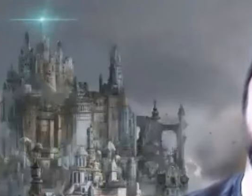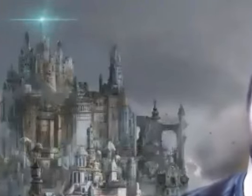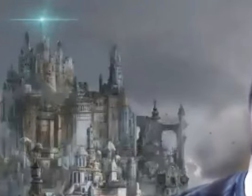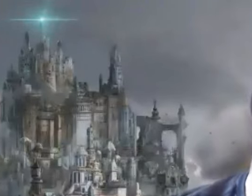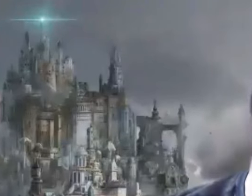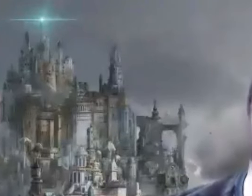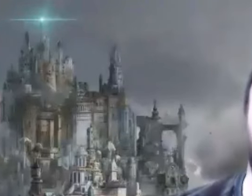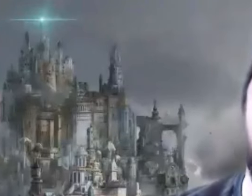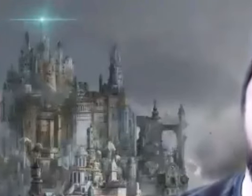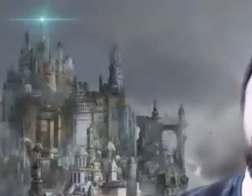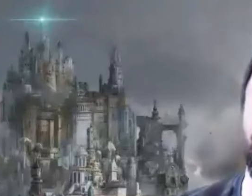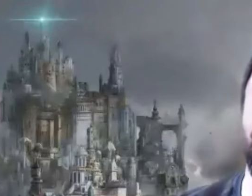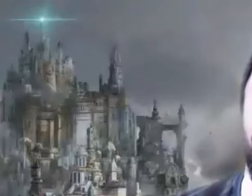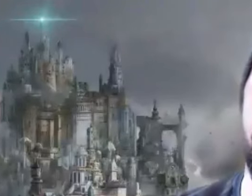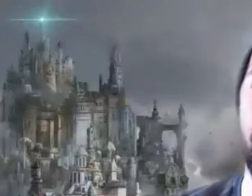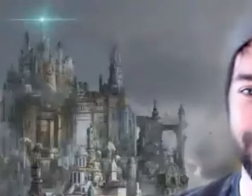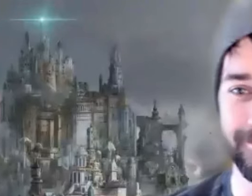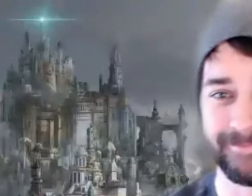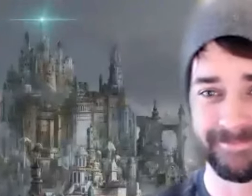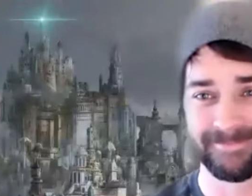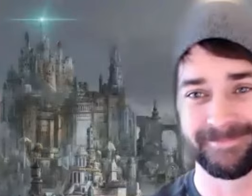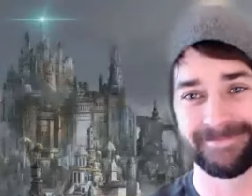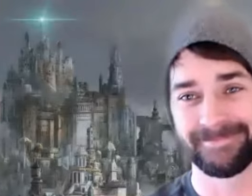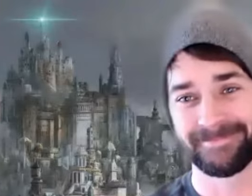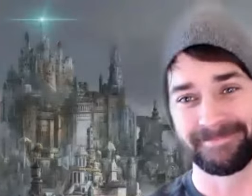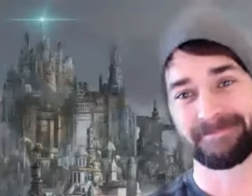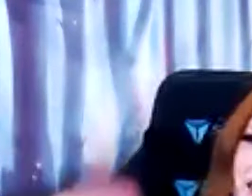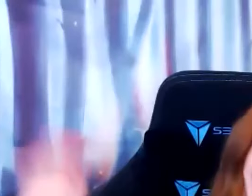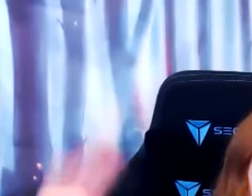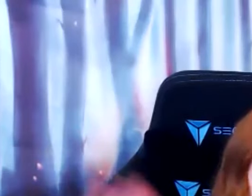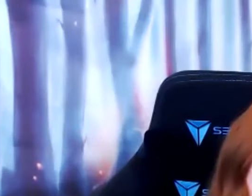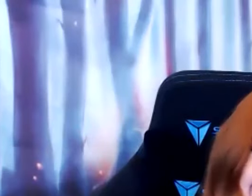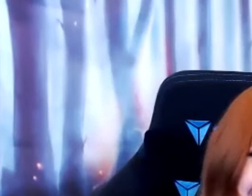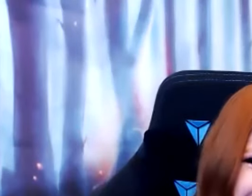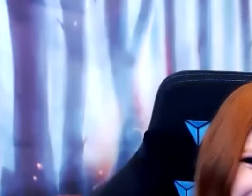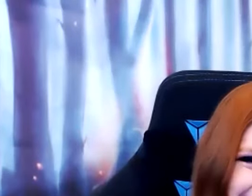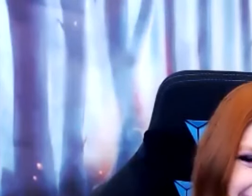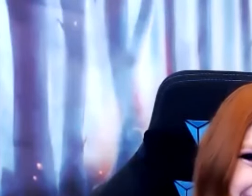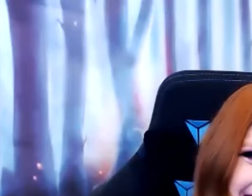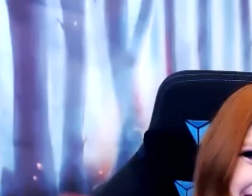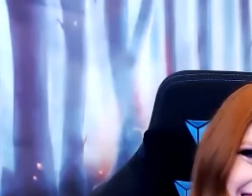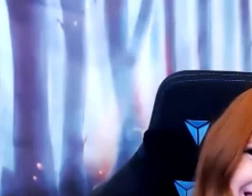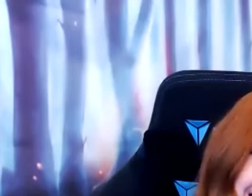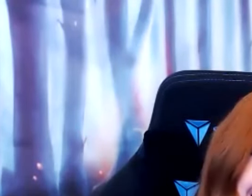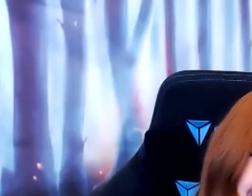of. Dream Daddy. Yeah. All right. Shameless. Hi, everyone. Thanks, everybody.